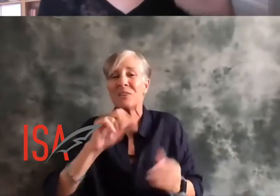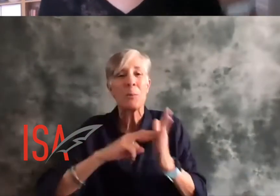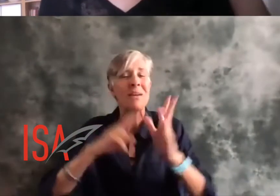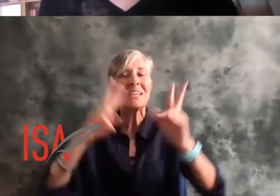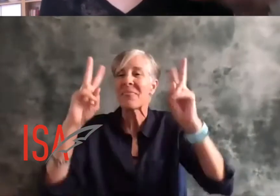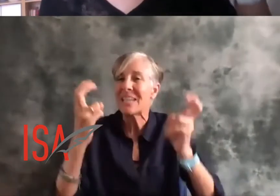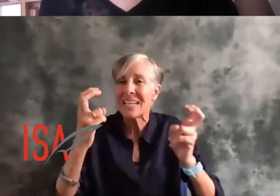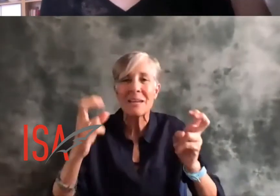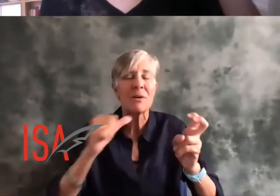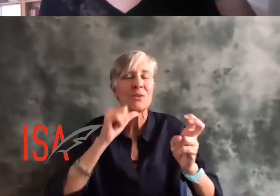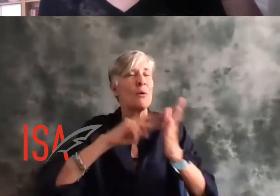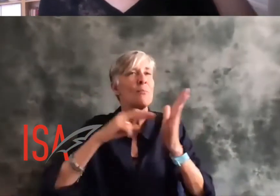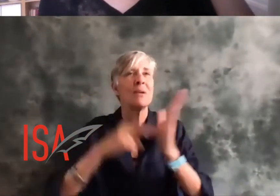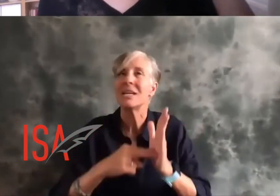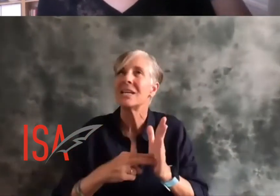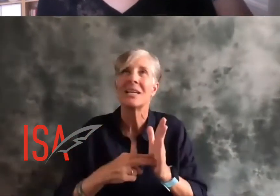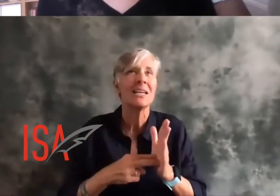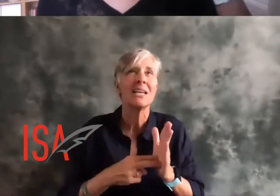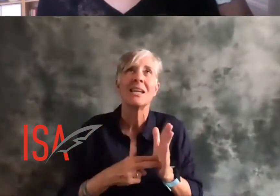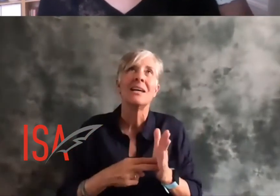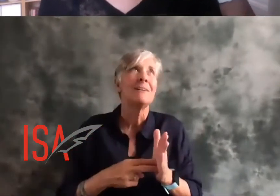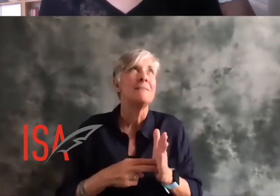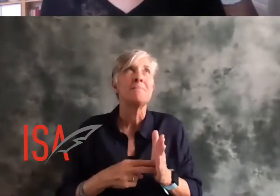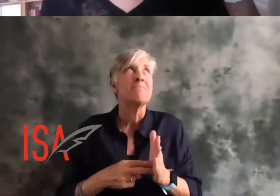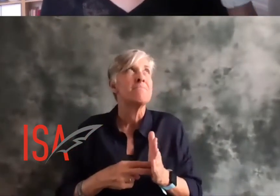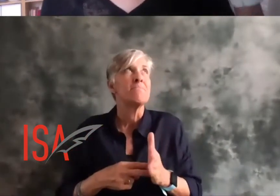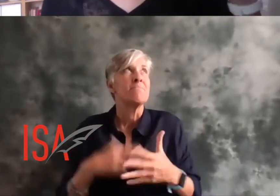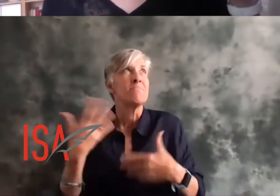and I don't mean the actual like